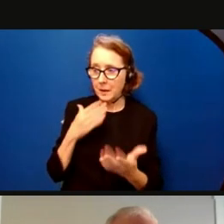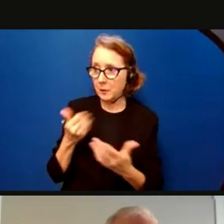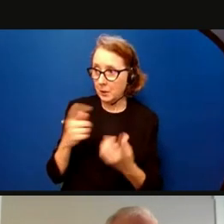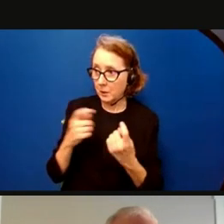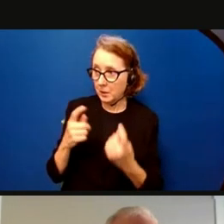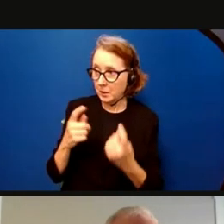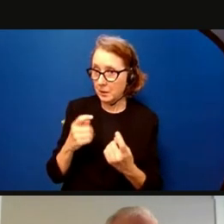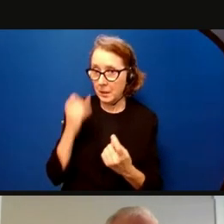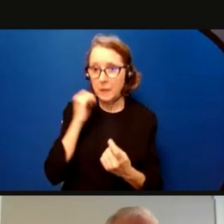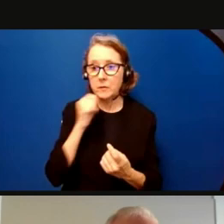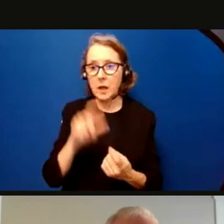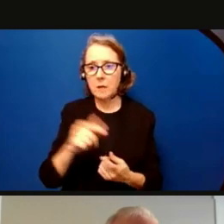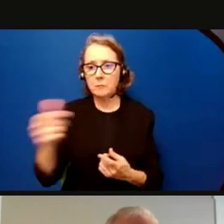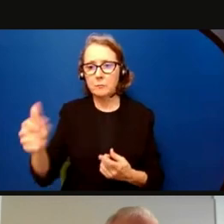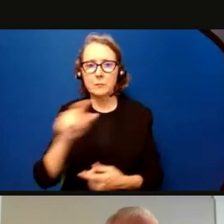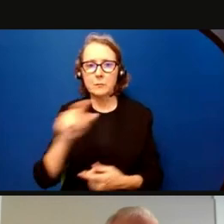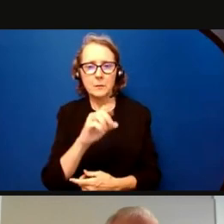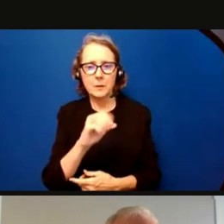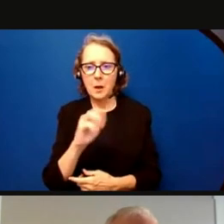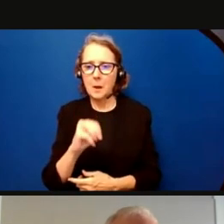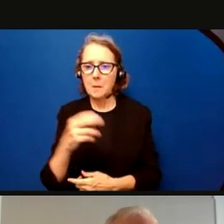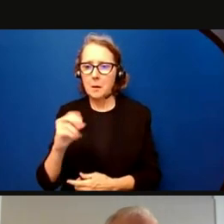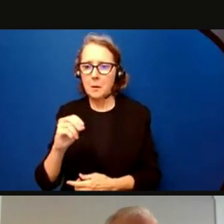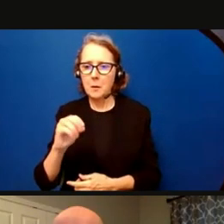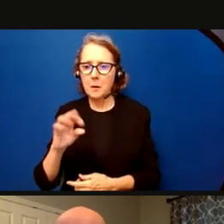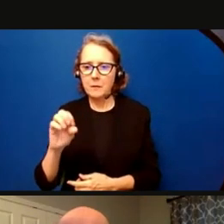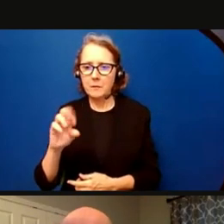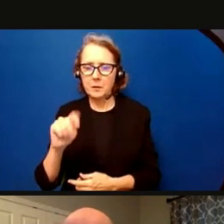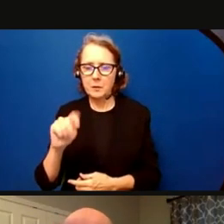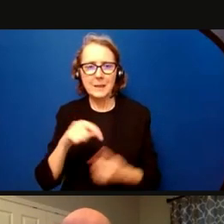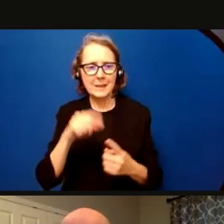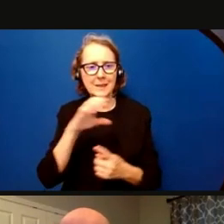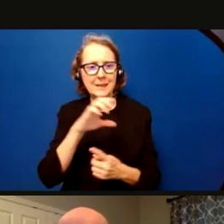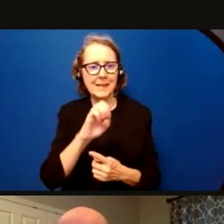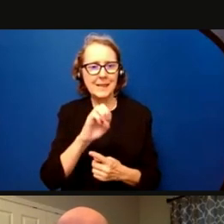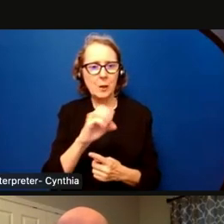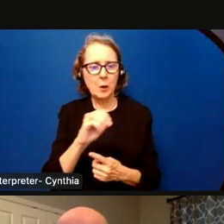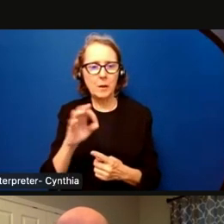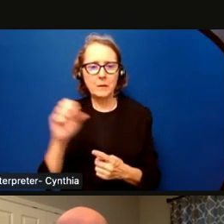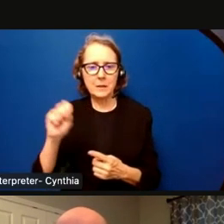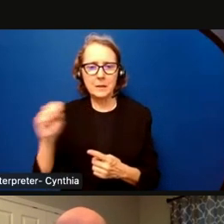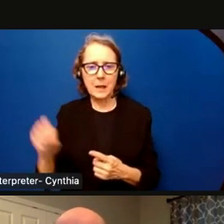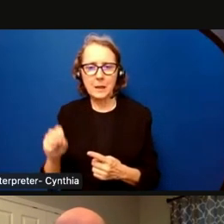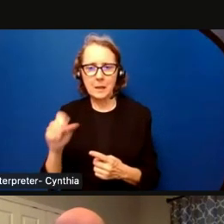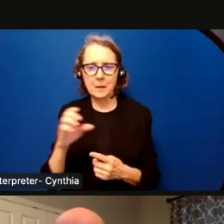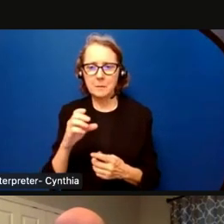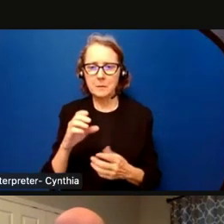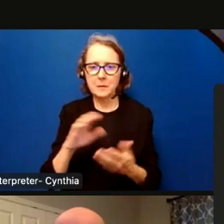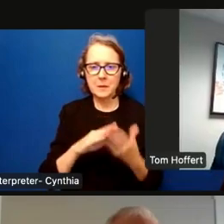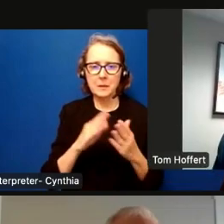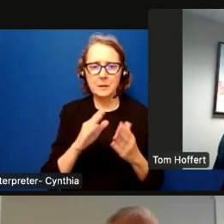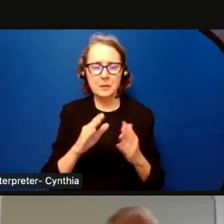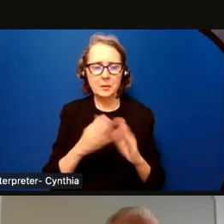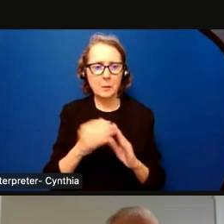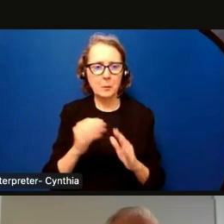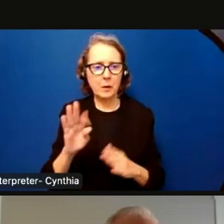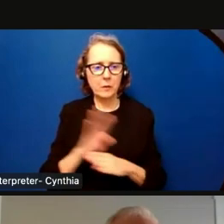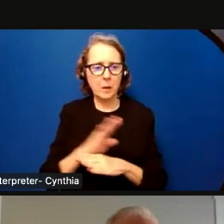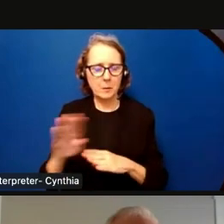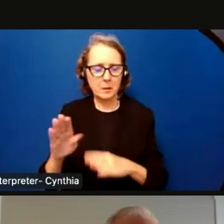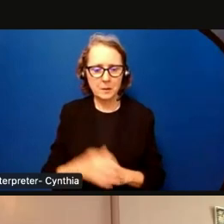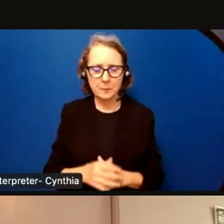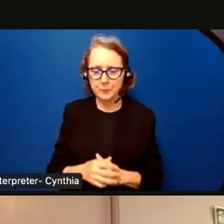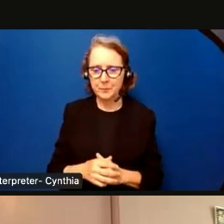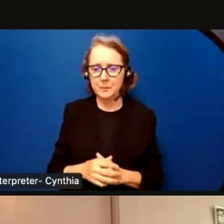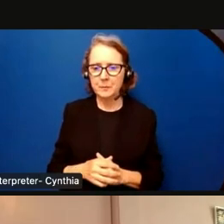go to Tom Hoffert, the CEO of the Salem Chamber of Commerce. Tom. Good evening, Mayor Pro Tem Hoy and City Councilors, thank you for